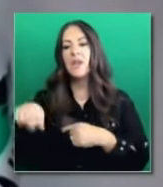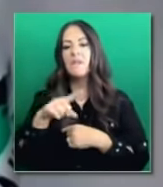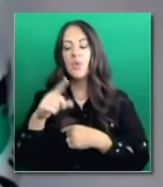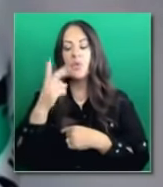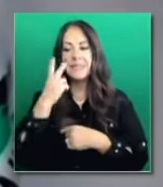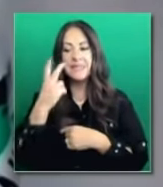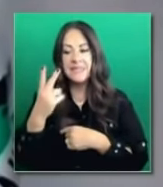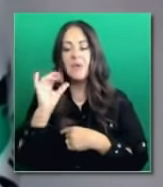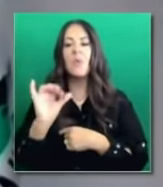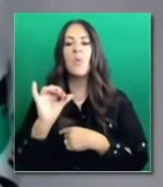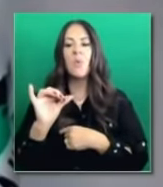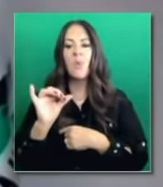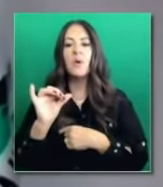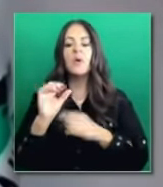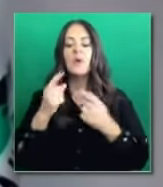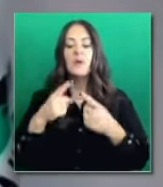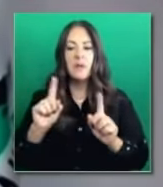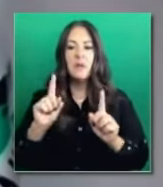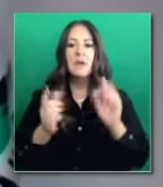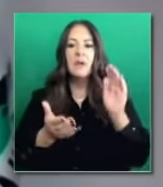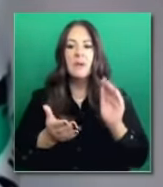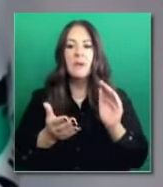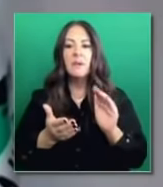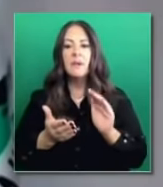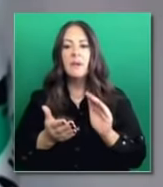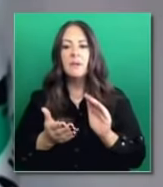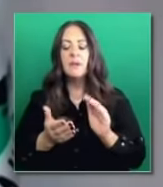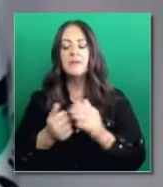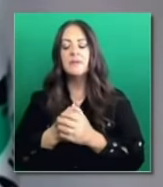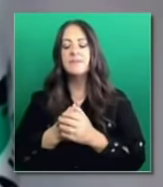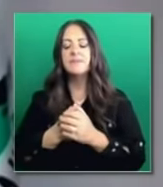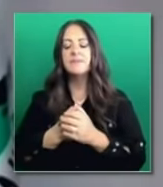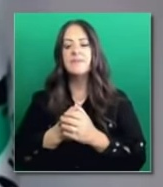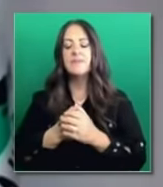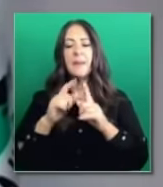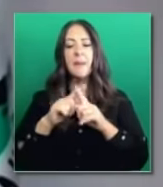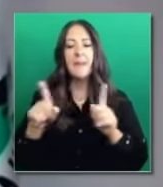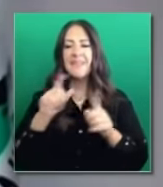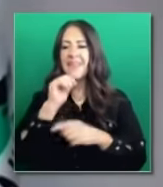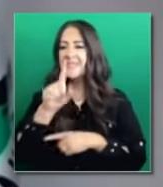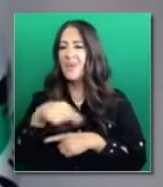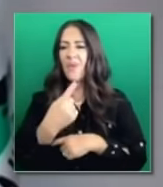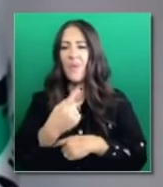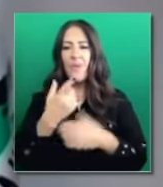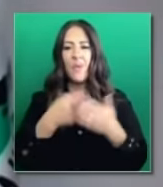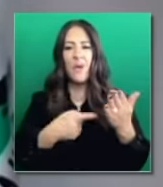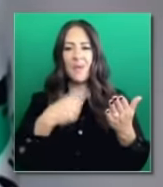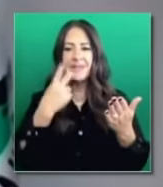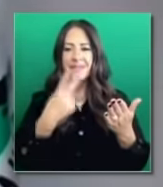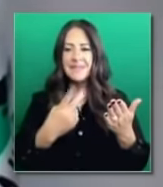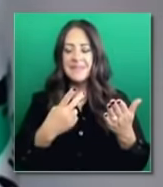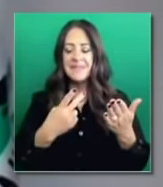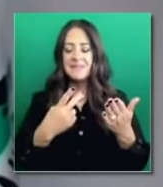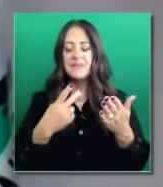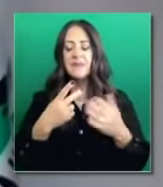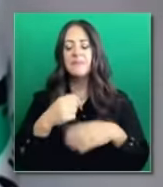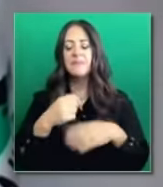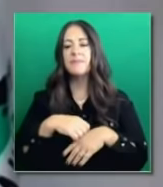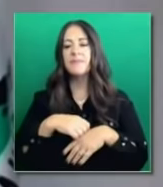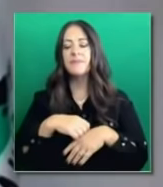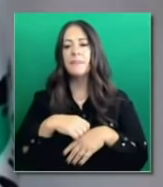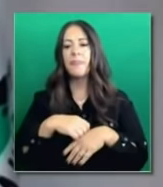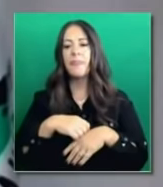in the slight reductions in overall cases, but that is not what we see statewide. In the Central Valley,